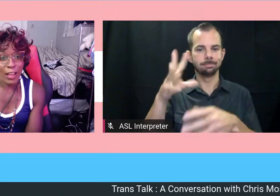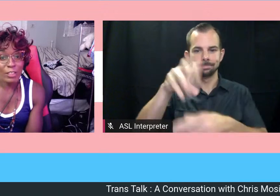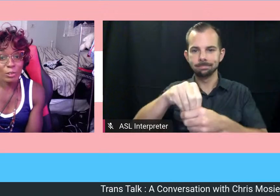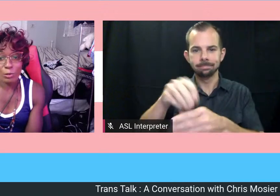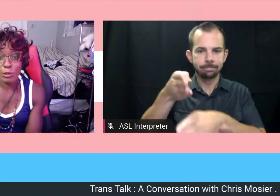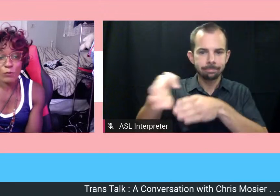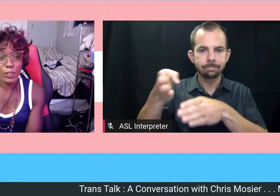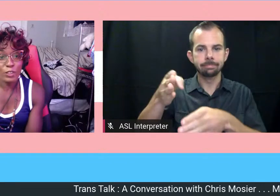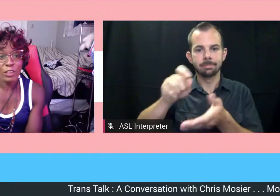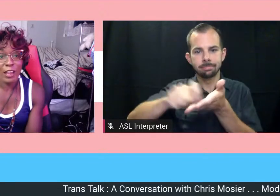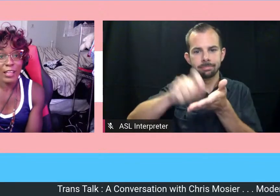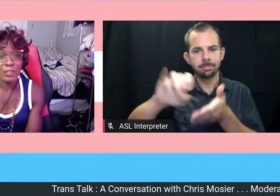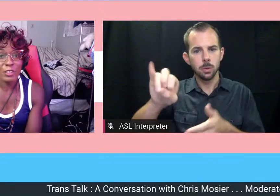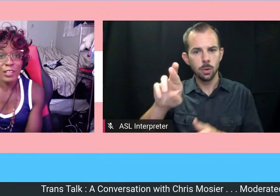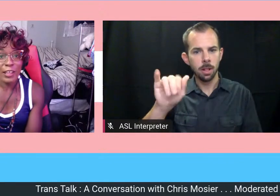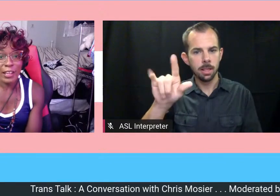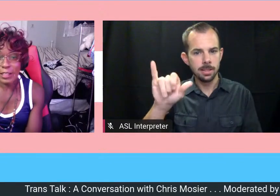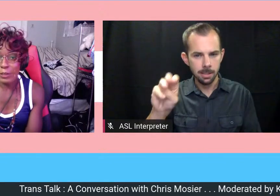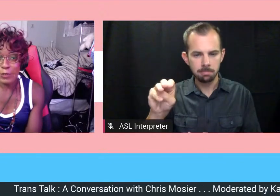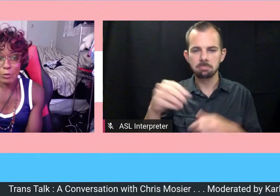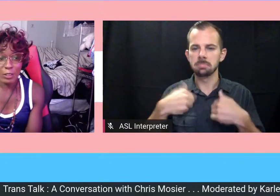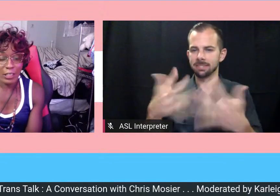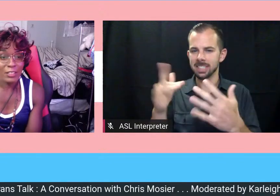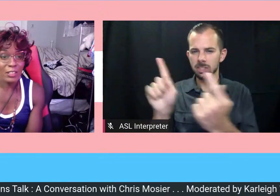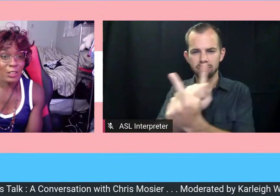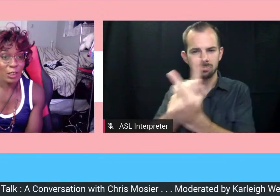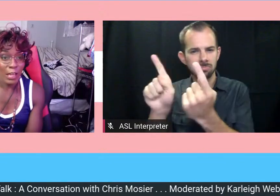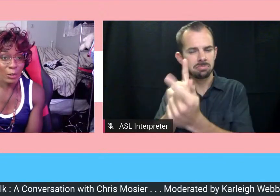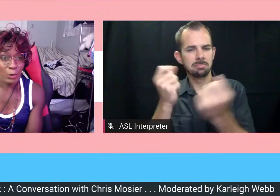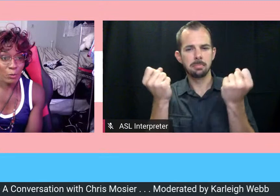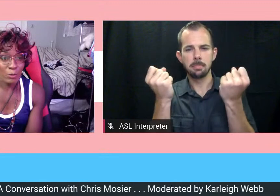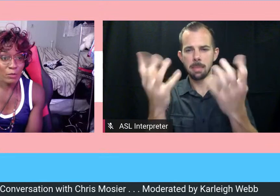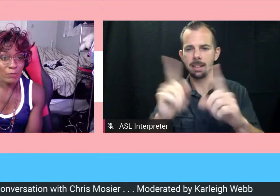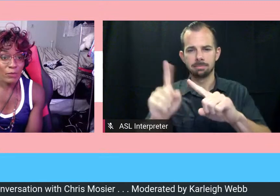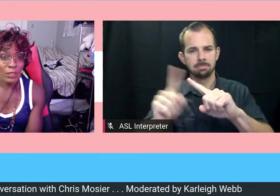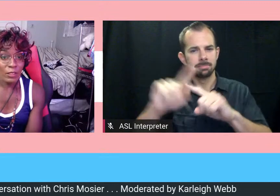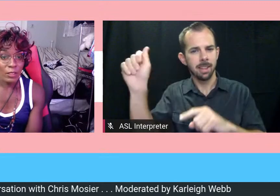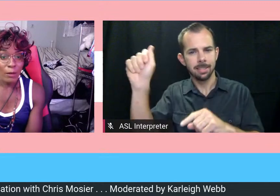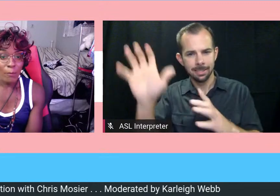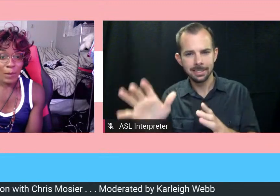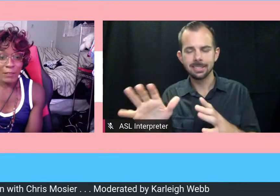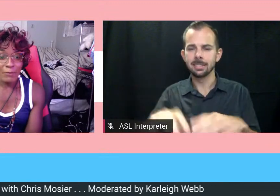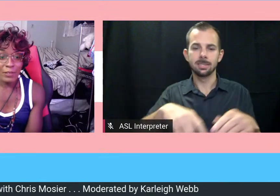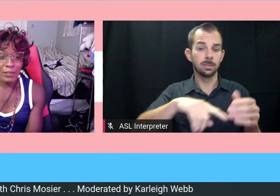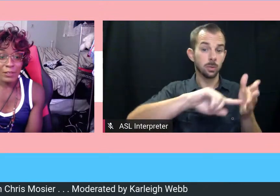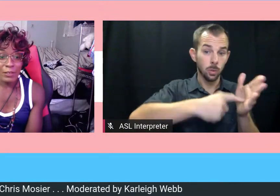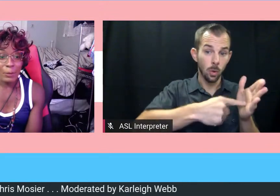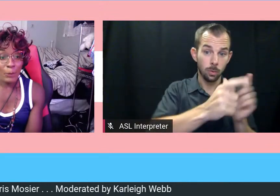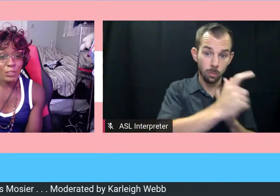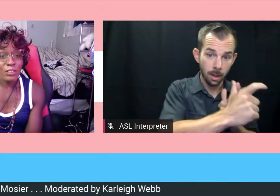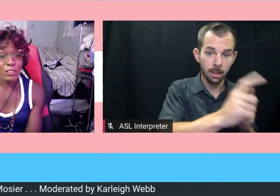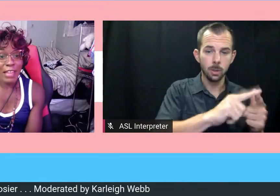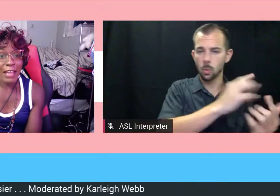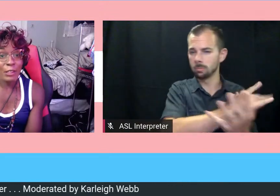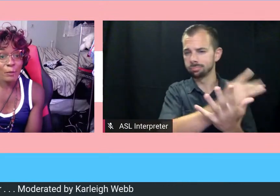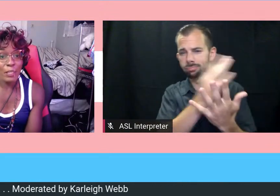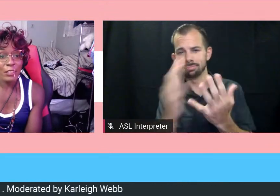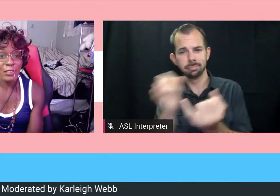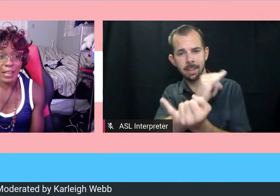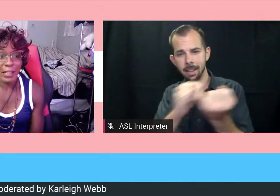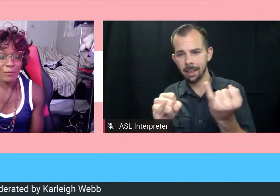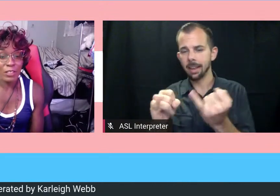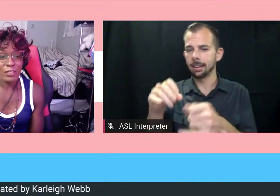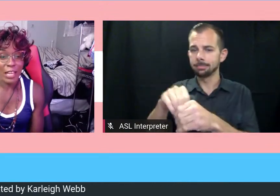starting lines, through the finish lines, in the victory lanes, and in the locker rooms. But the person that you're